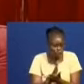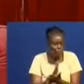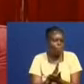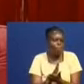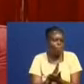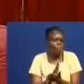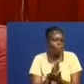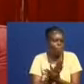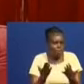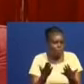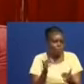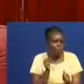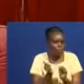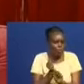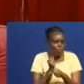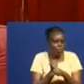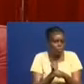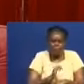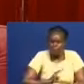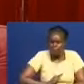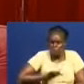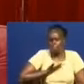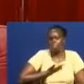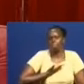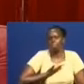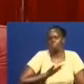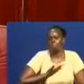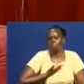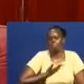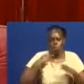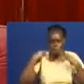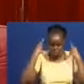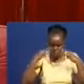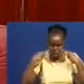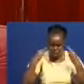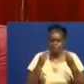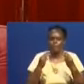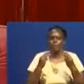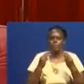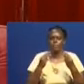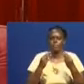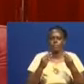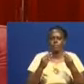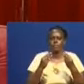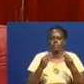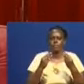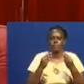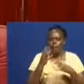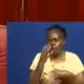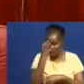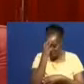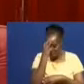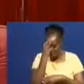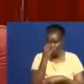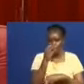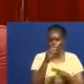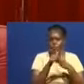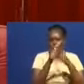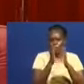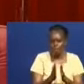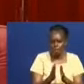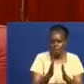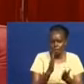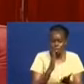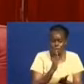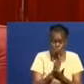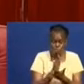things which make them angry, desperate, and upset with the ruling class. The truth is, if